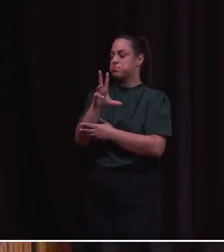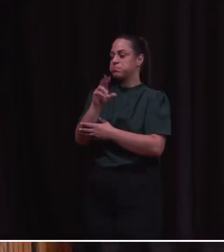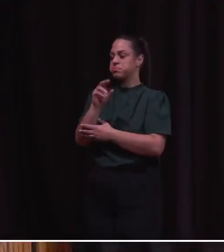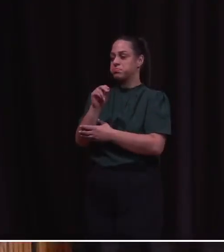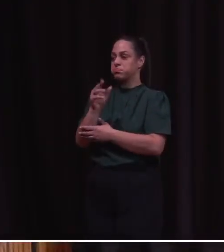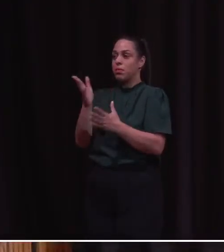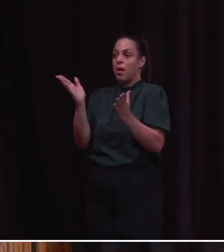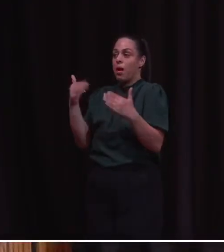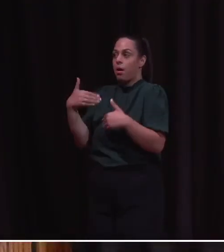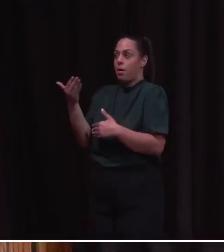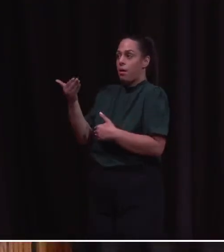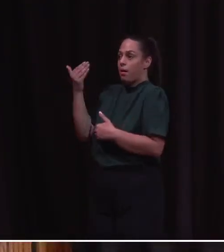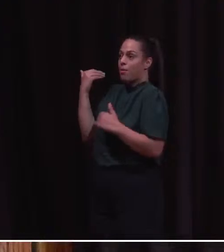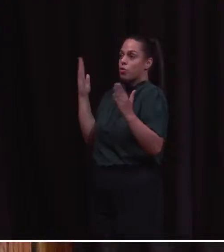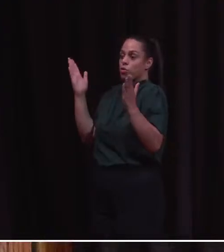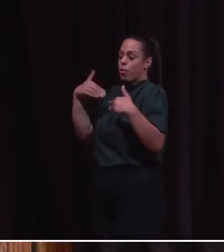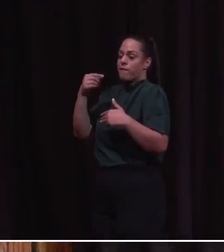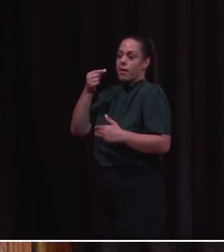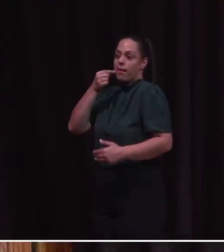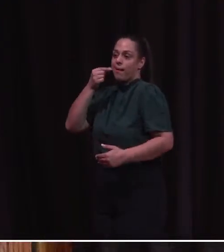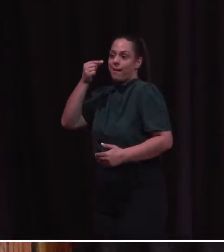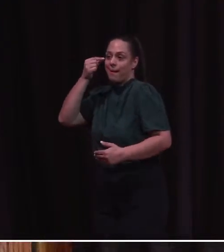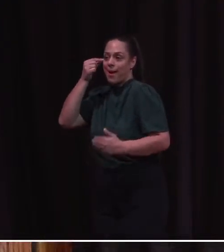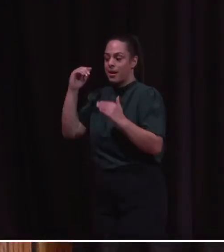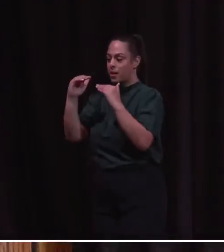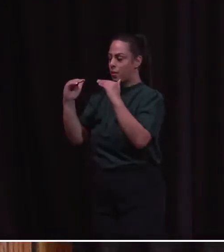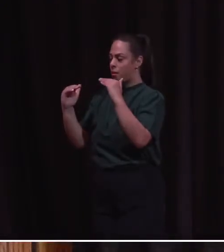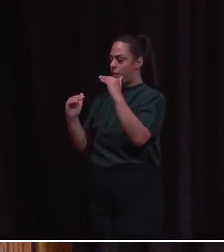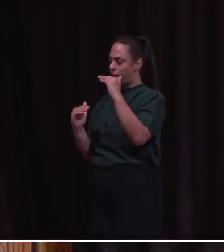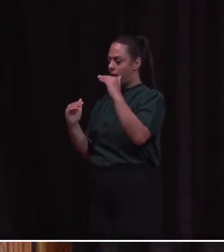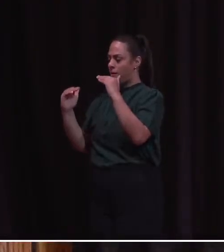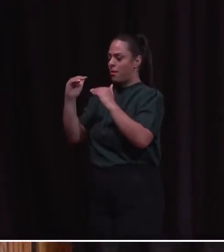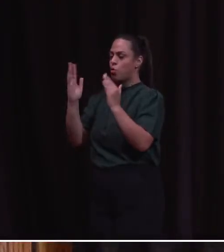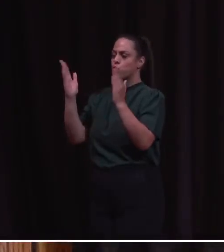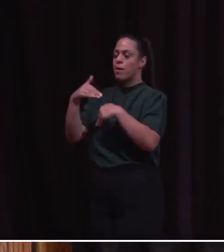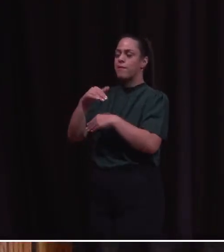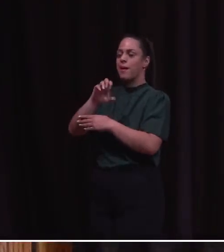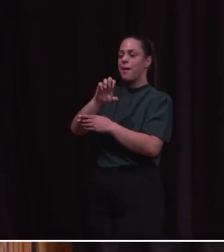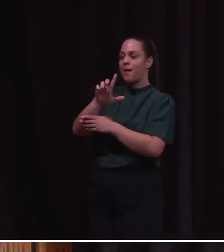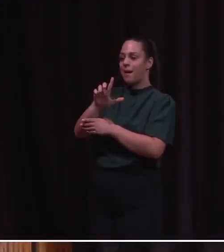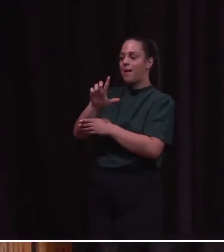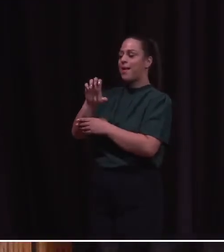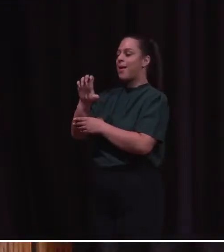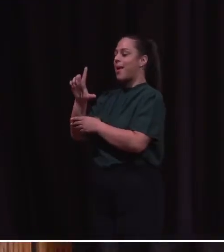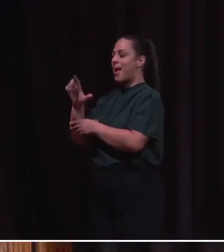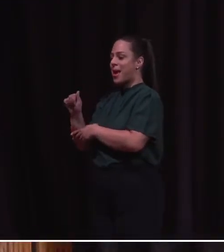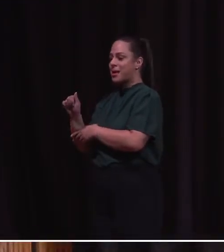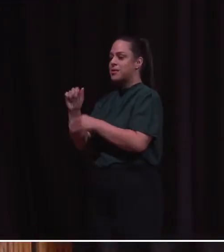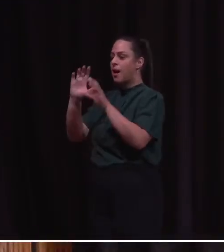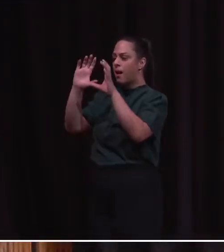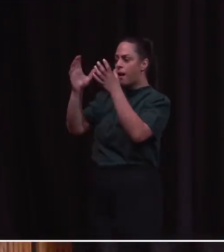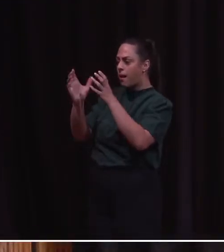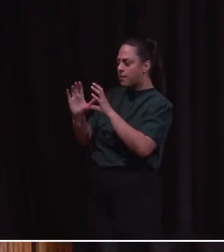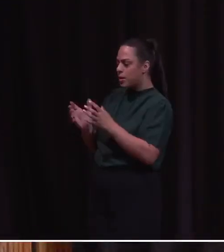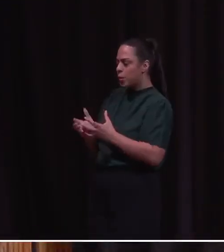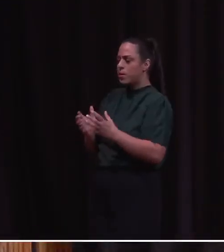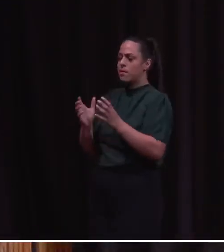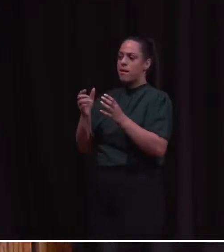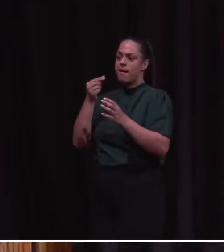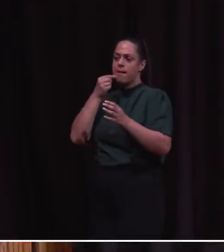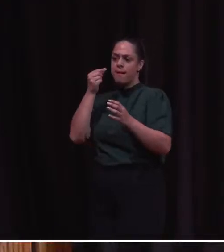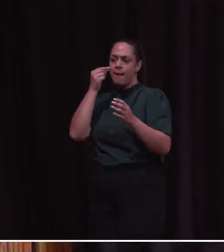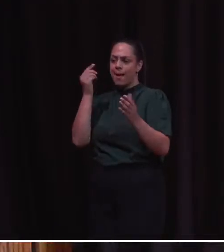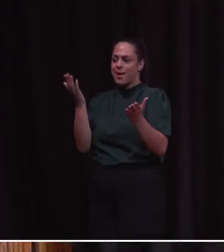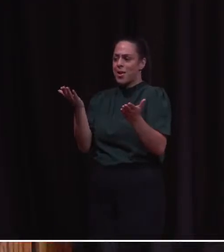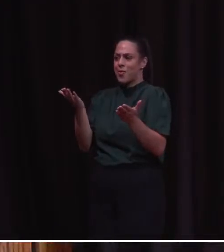no gendered pronouns, no gender-specific kinship categories or gender-exclusive institutions in